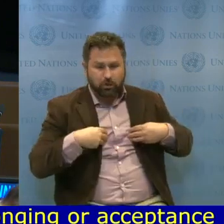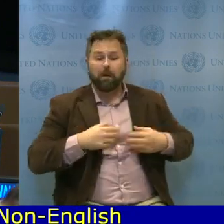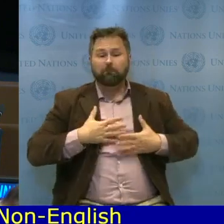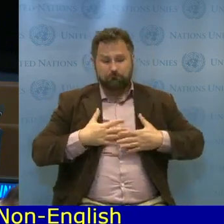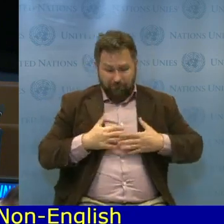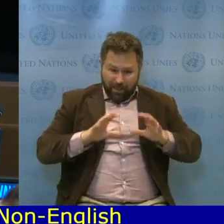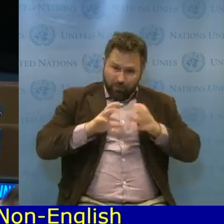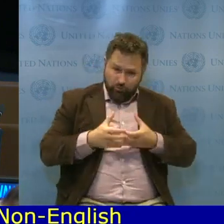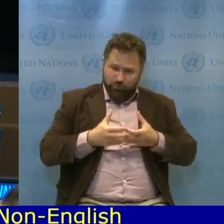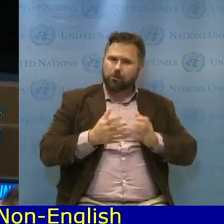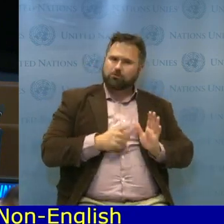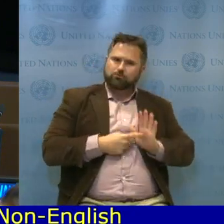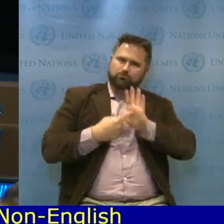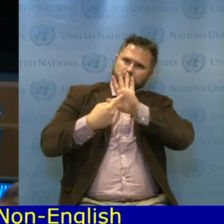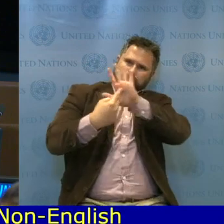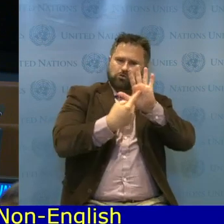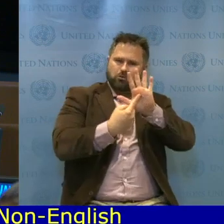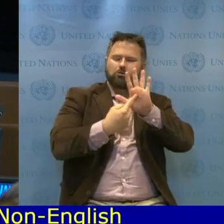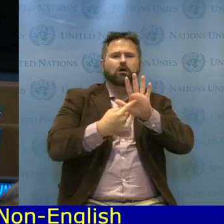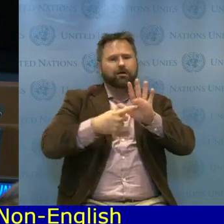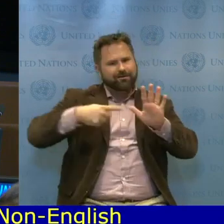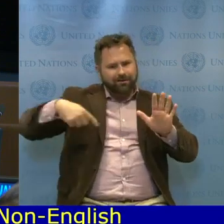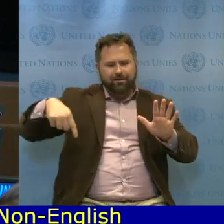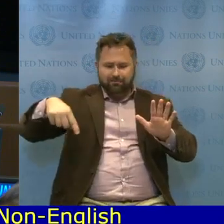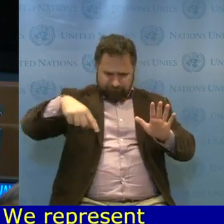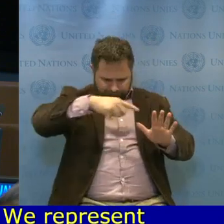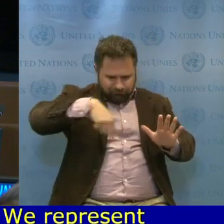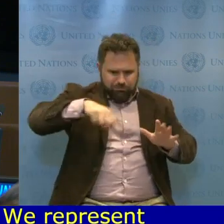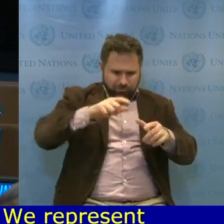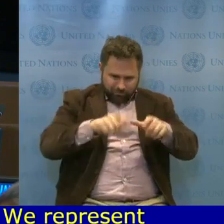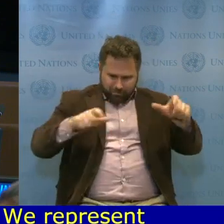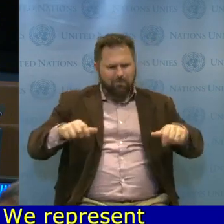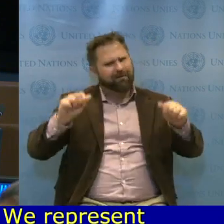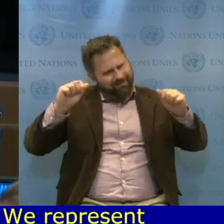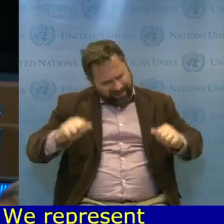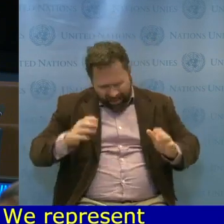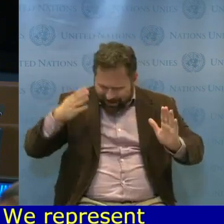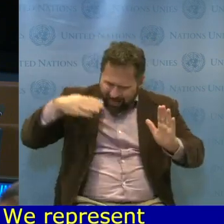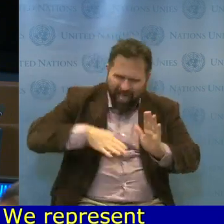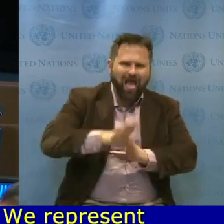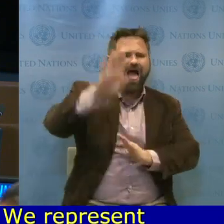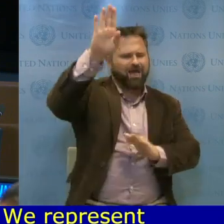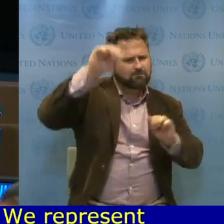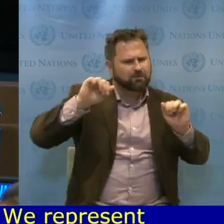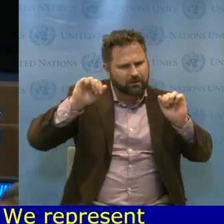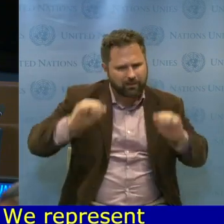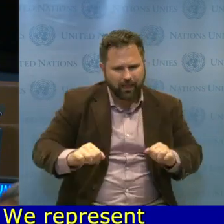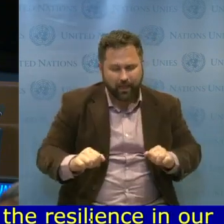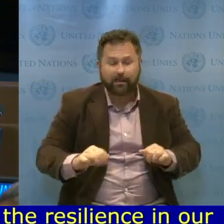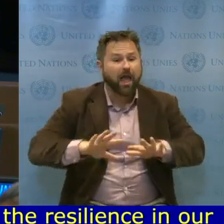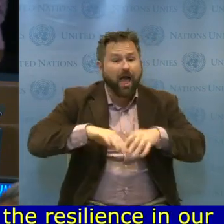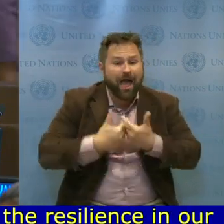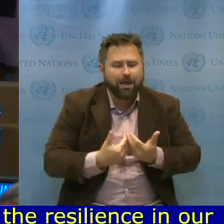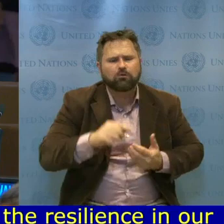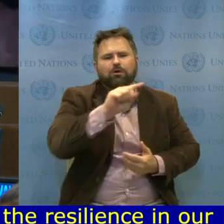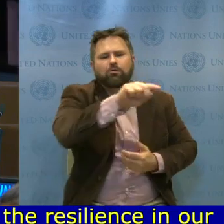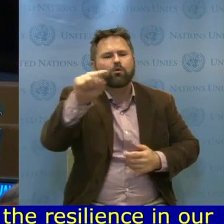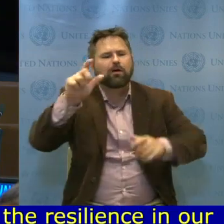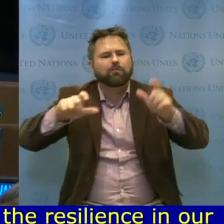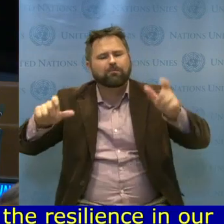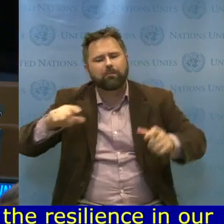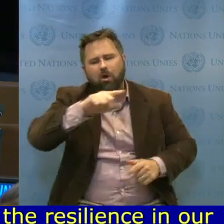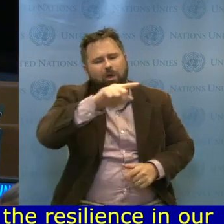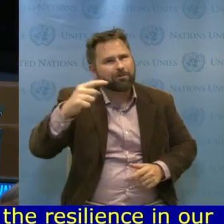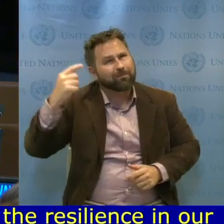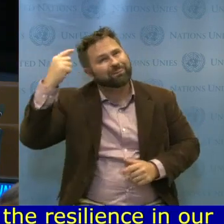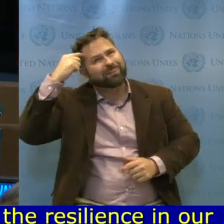community. This sense of belonging can only be achieved if we all work together to change outdated beliefs, remove superstitions